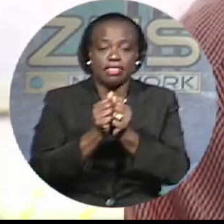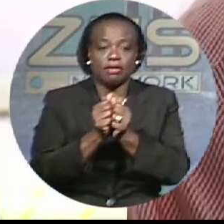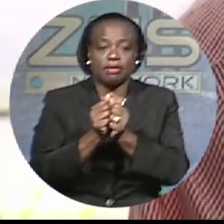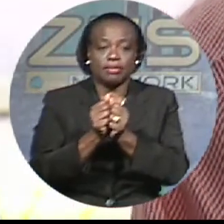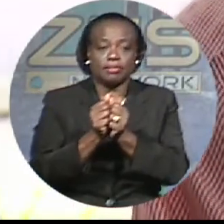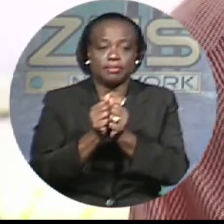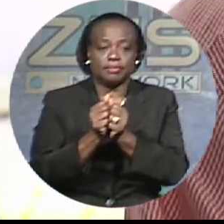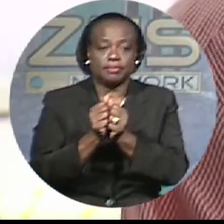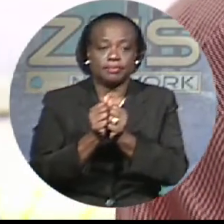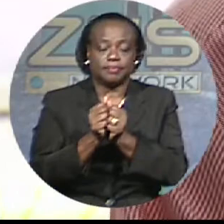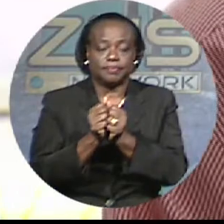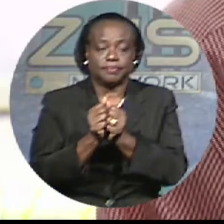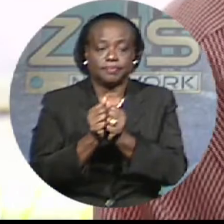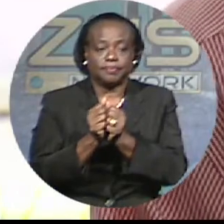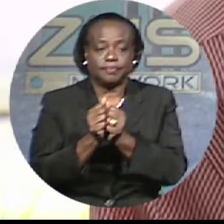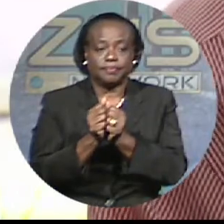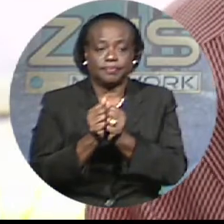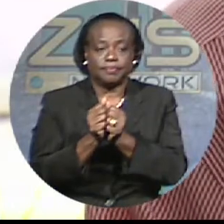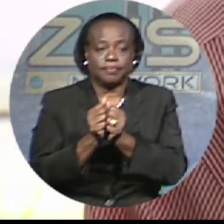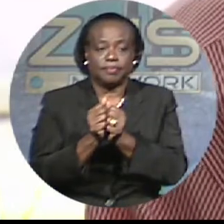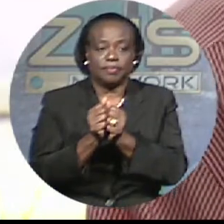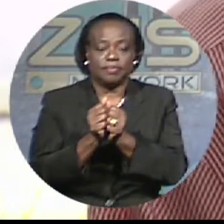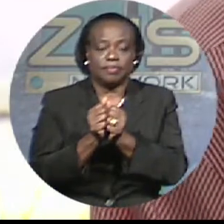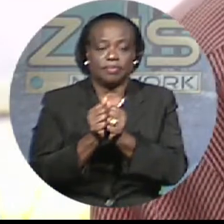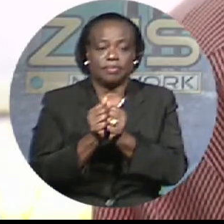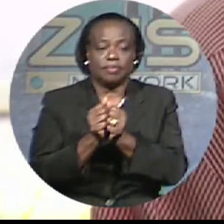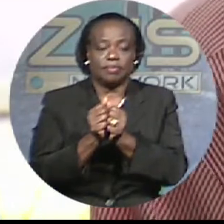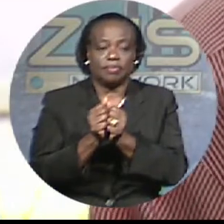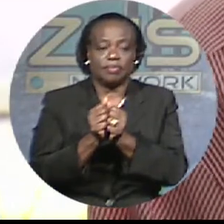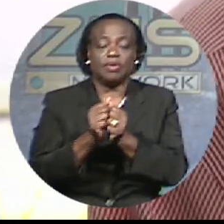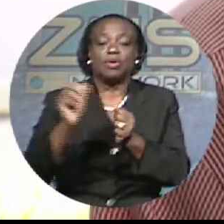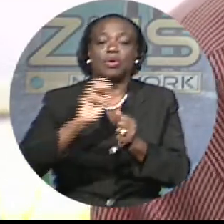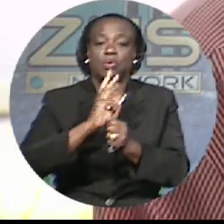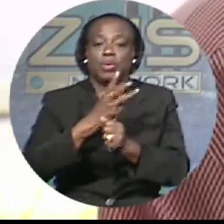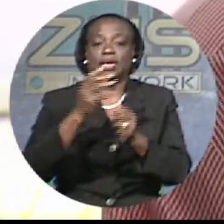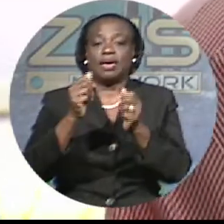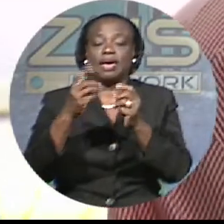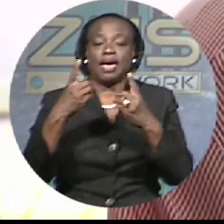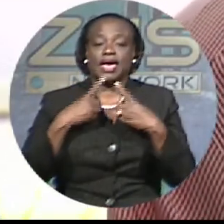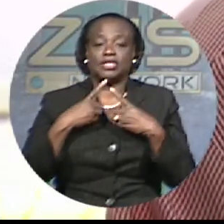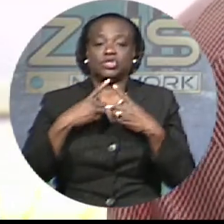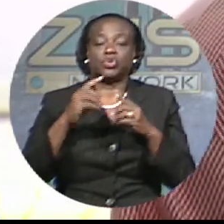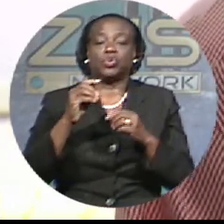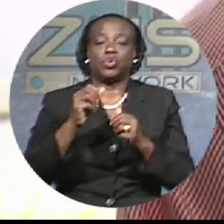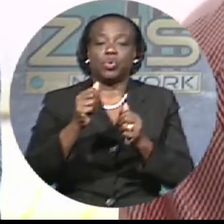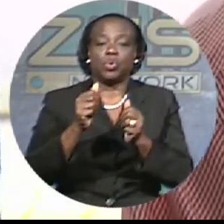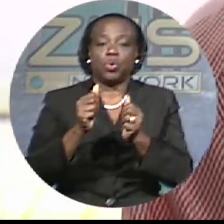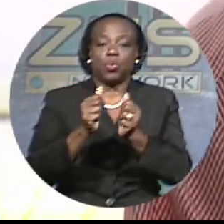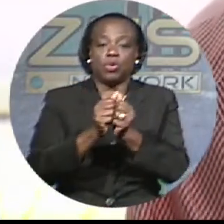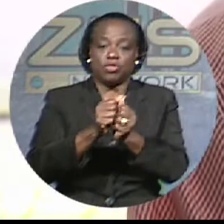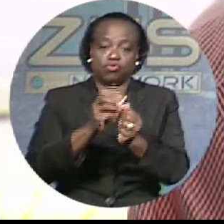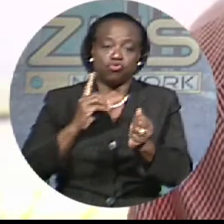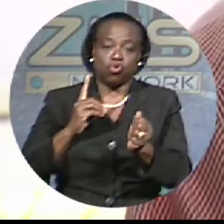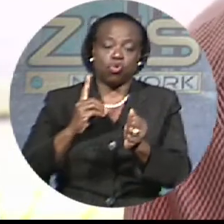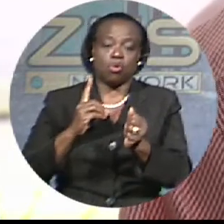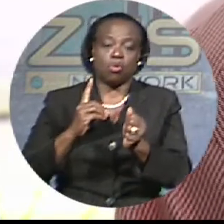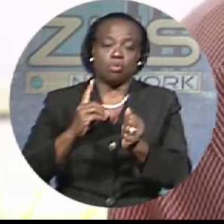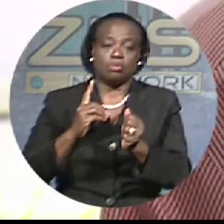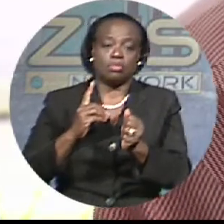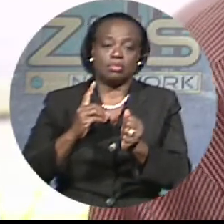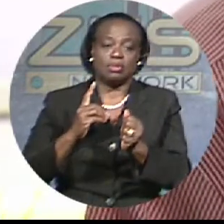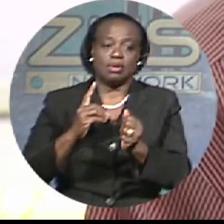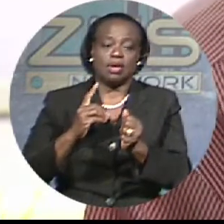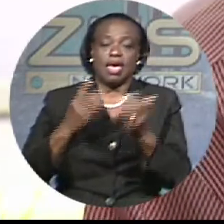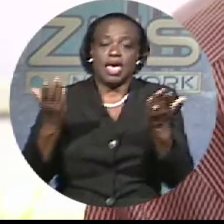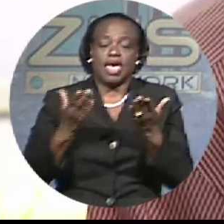the hydrant from the jib broke away, and we had to withdraw. You know, here we are, thousands and